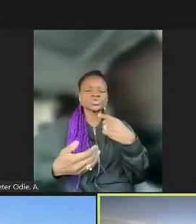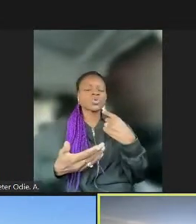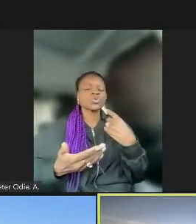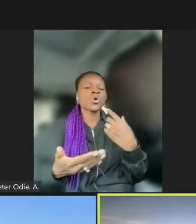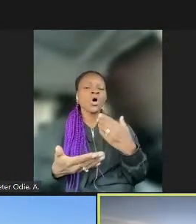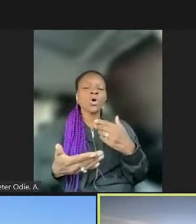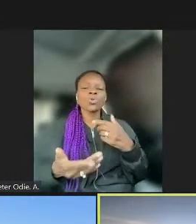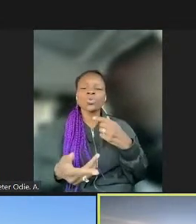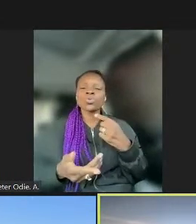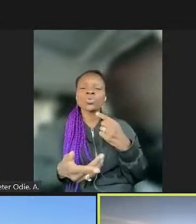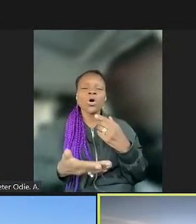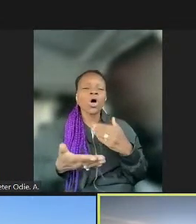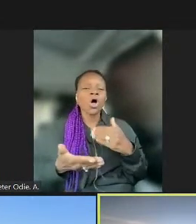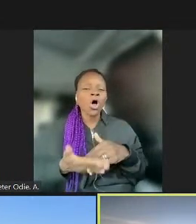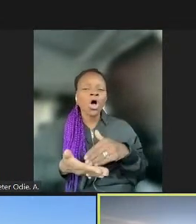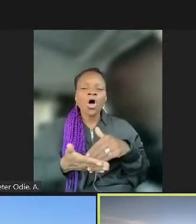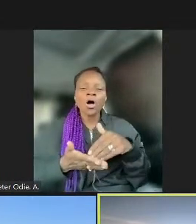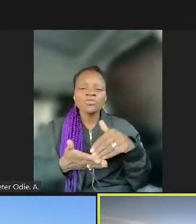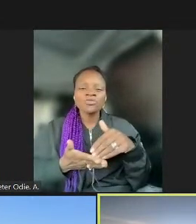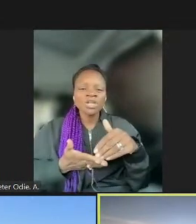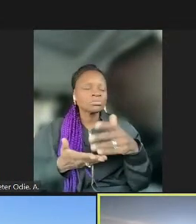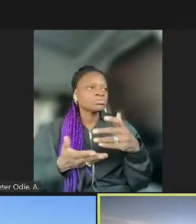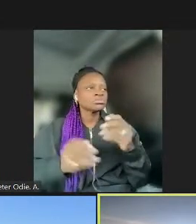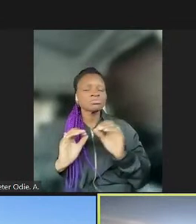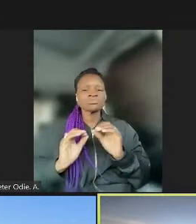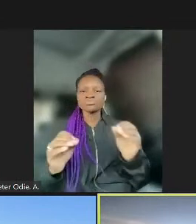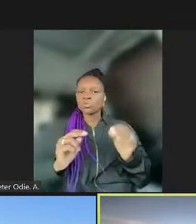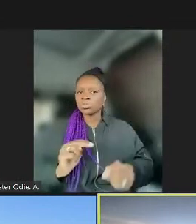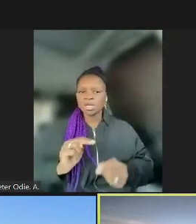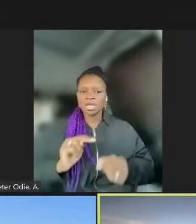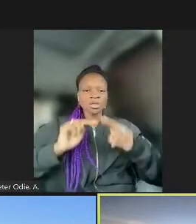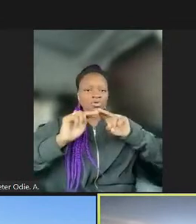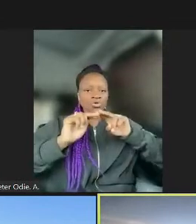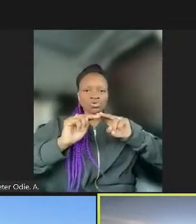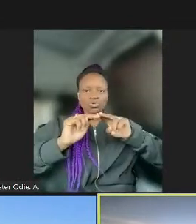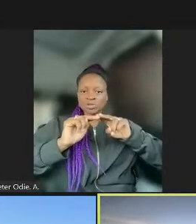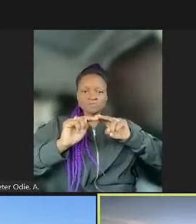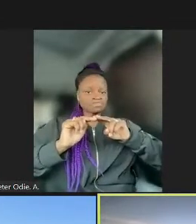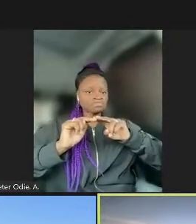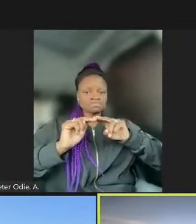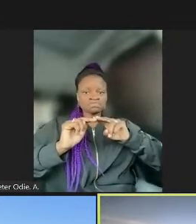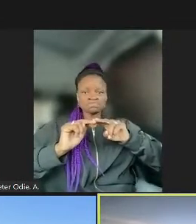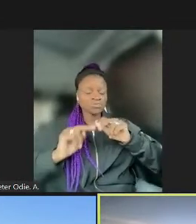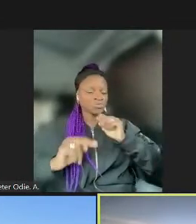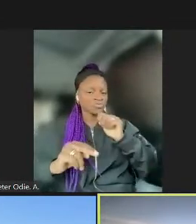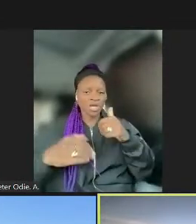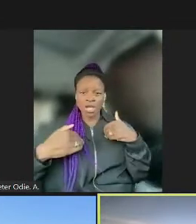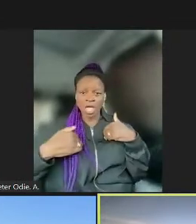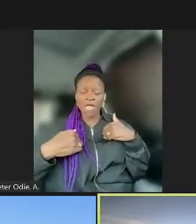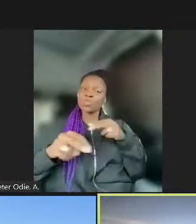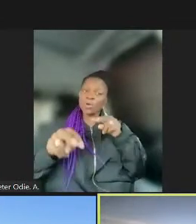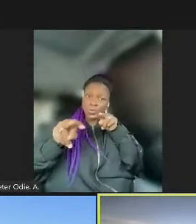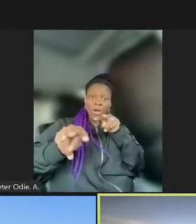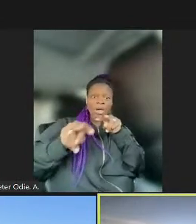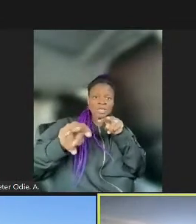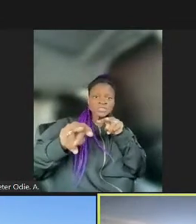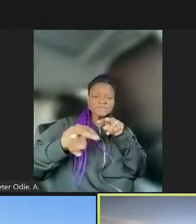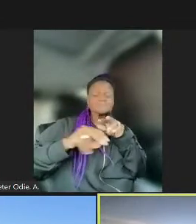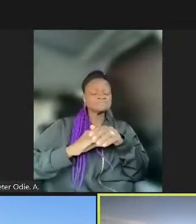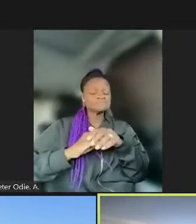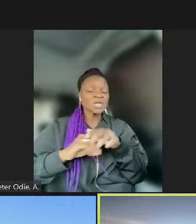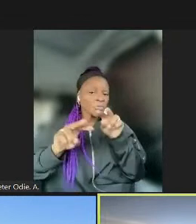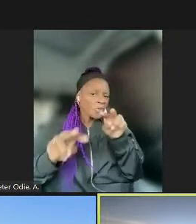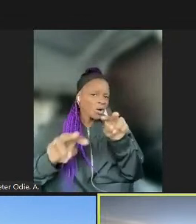an increase in hospitalizations here over the past few weeks. We are monitoring the situation closely,